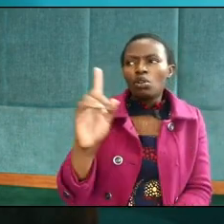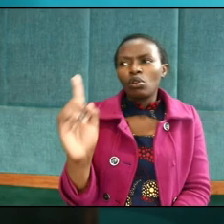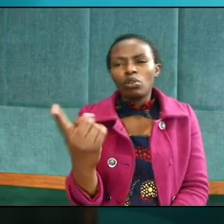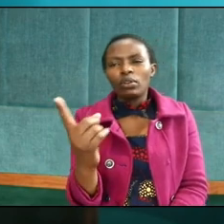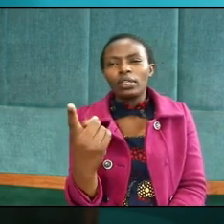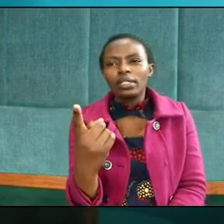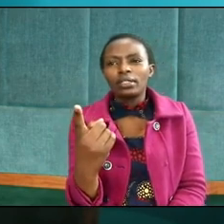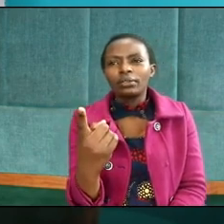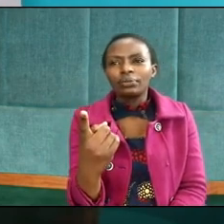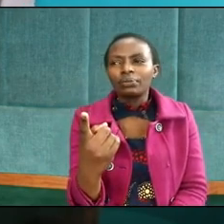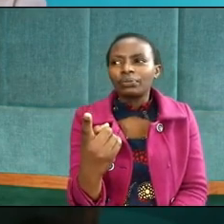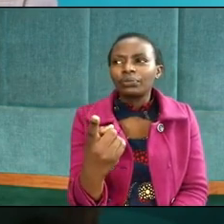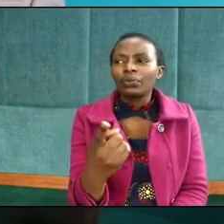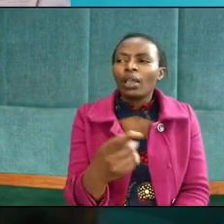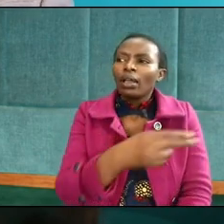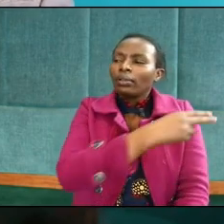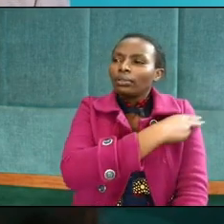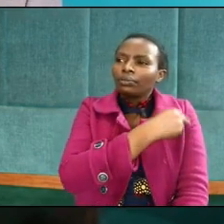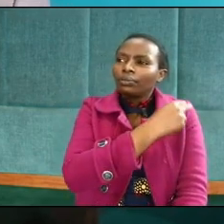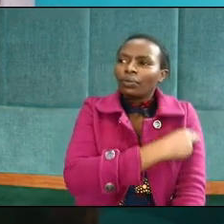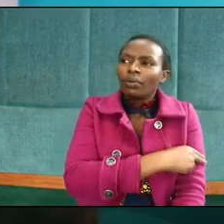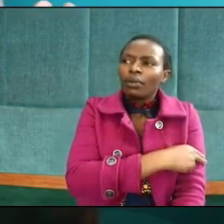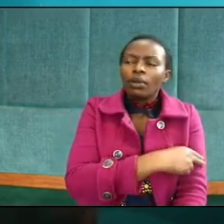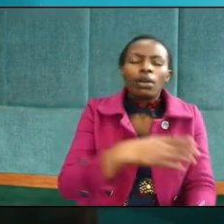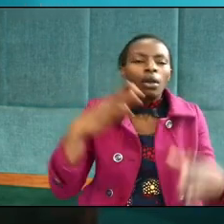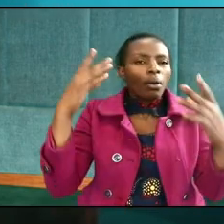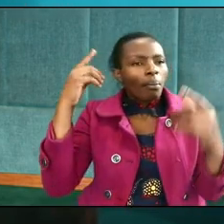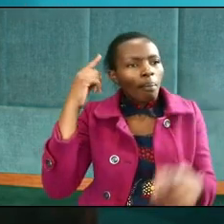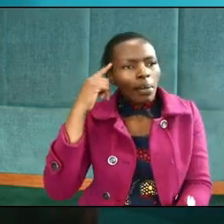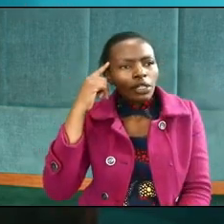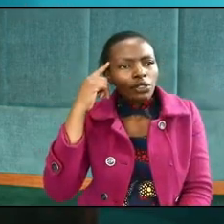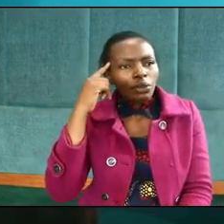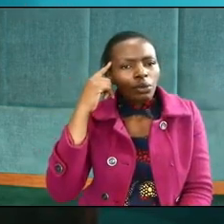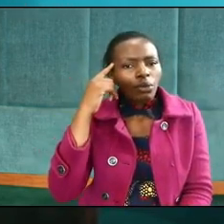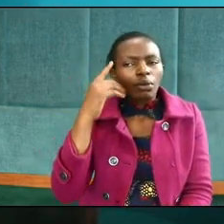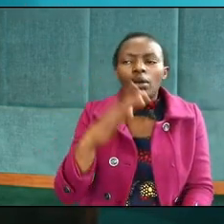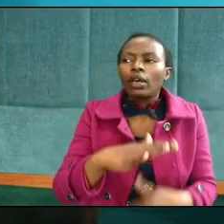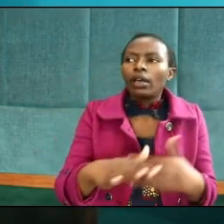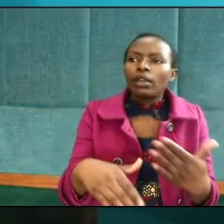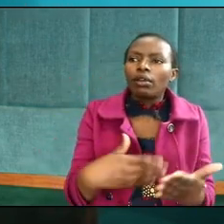Disorders, and Physical Health, a review on the